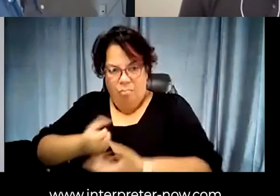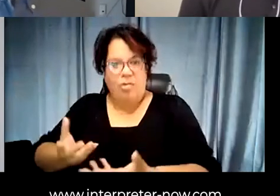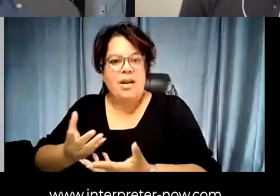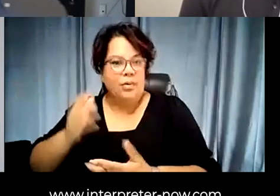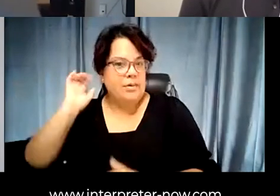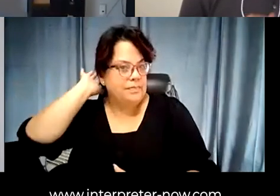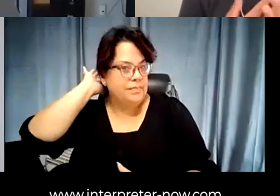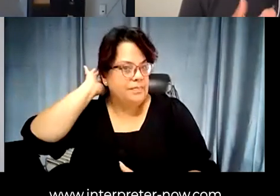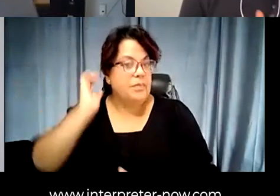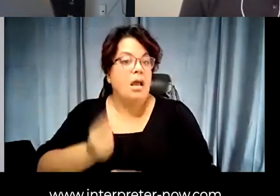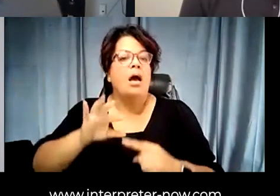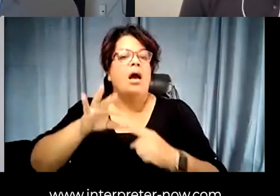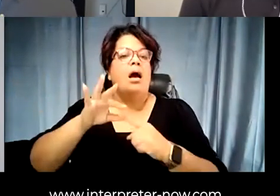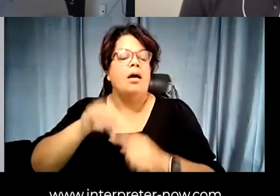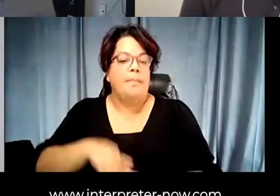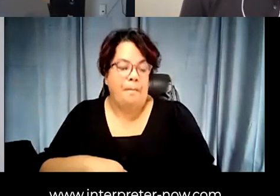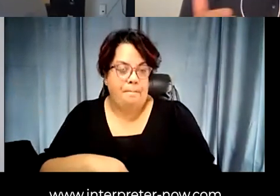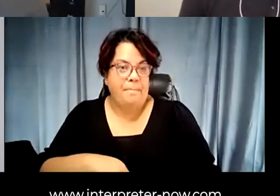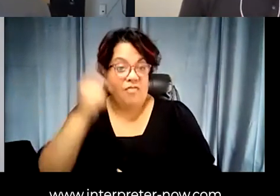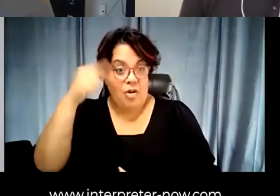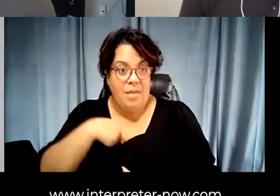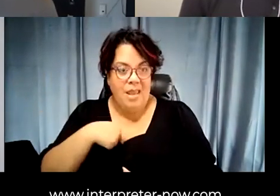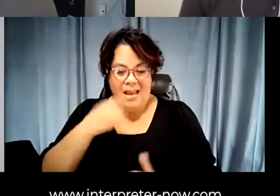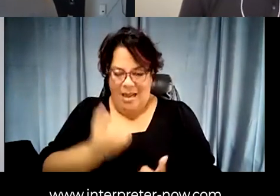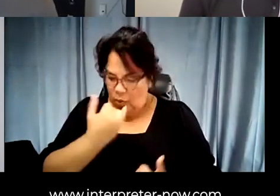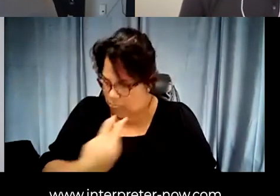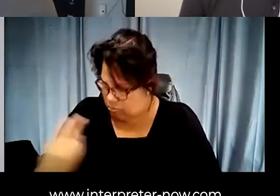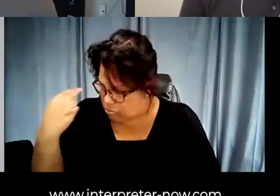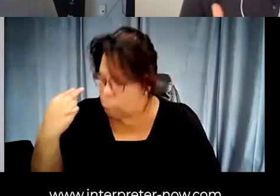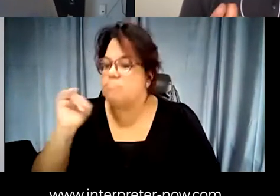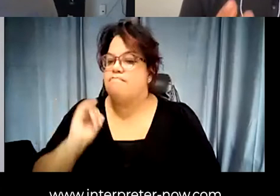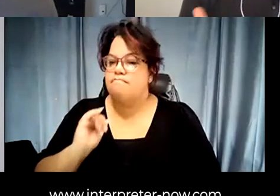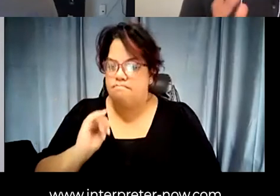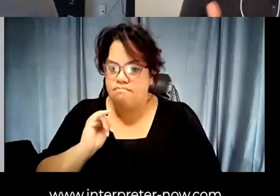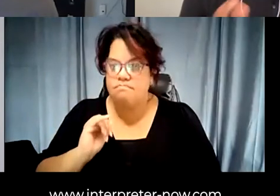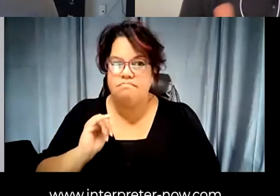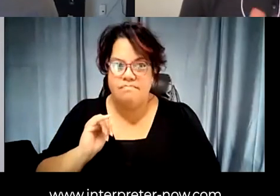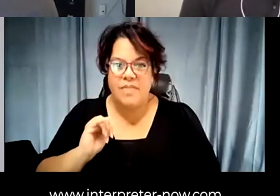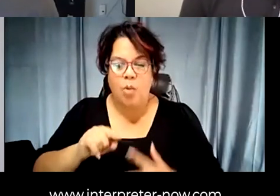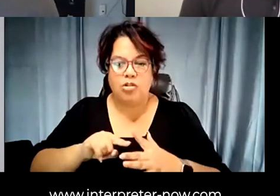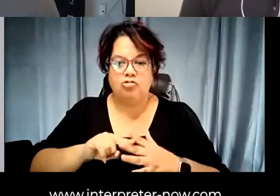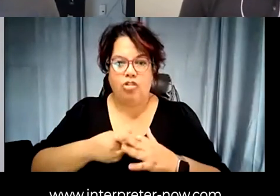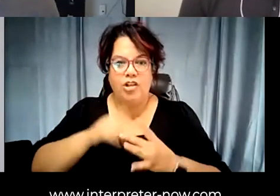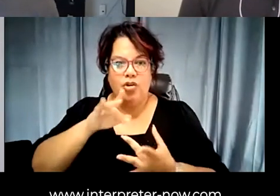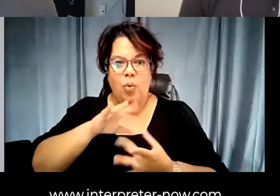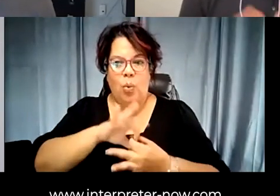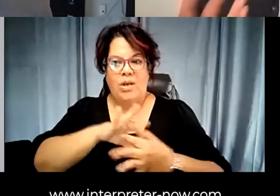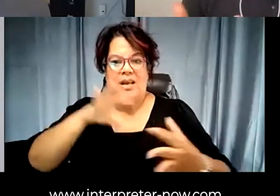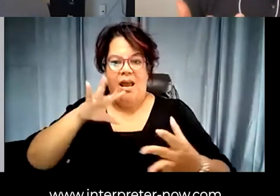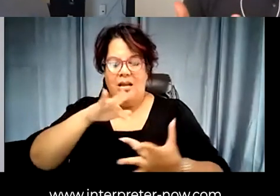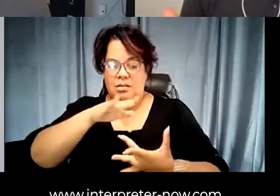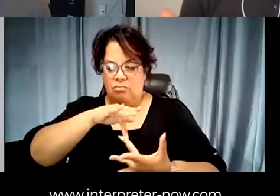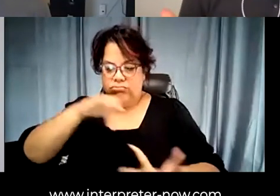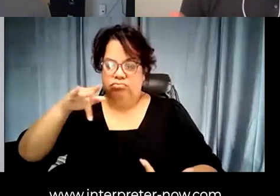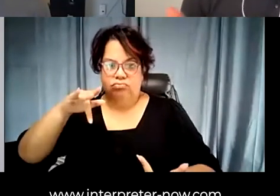it's just until something, and for me, the thing that like, now I can look back, the thing that clicked is the starting to detach from people. And I'm